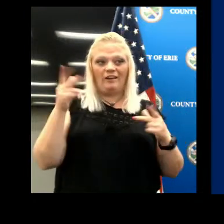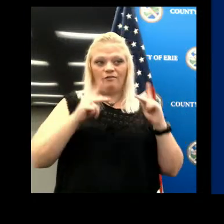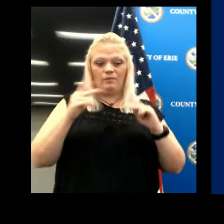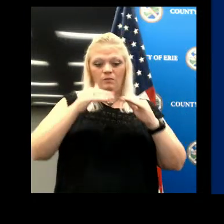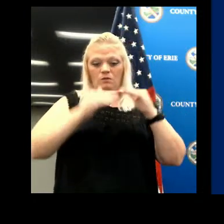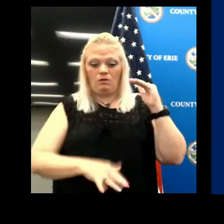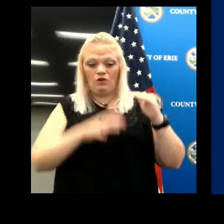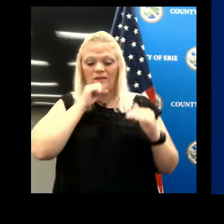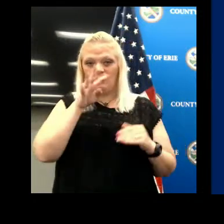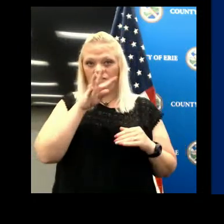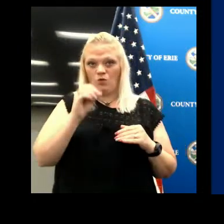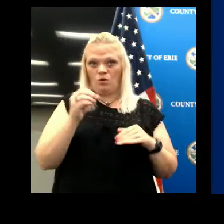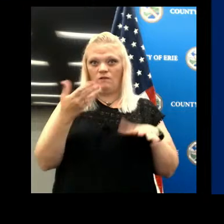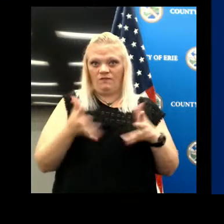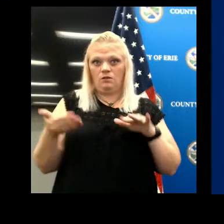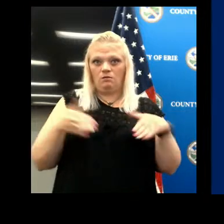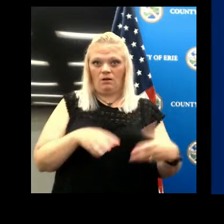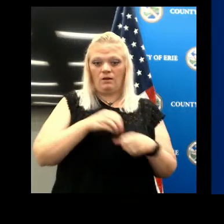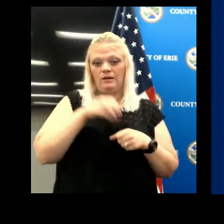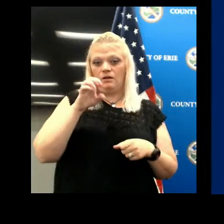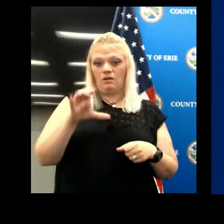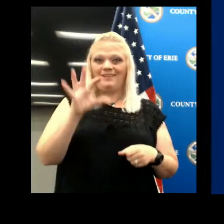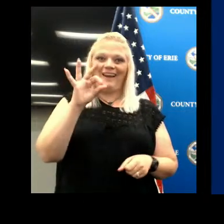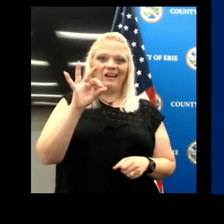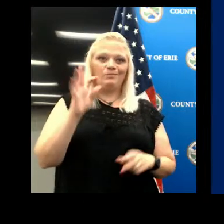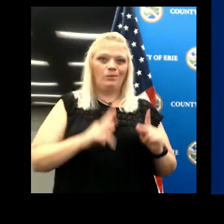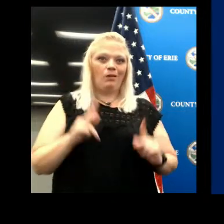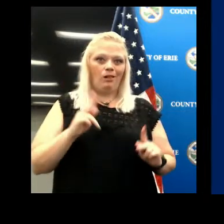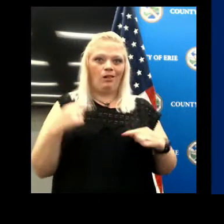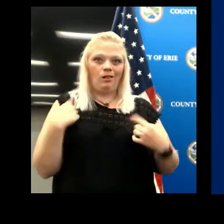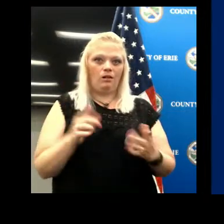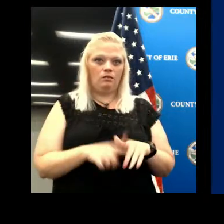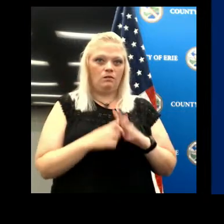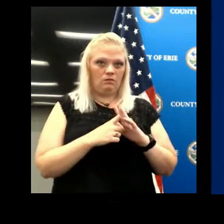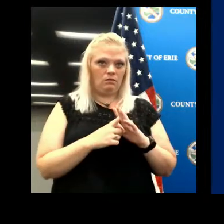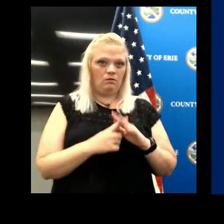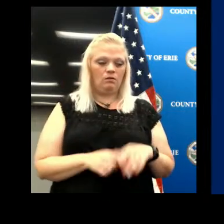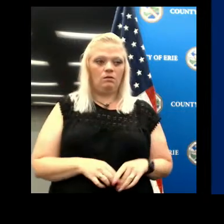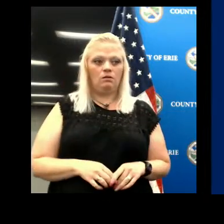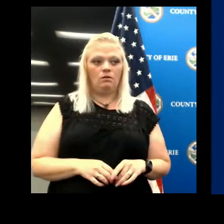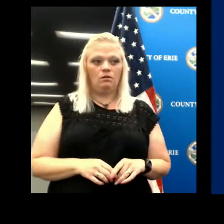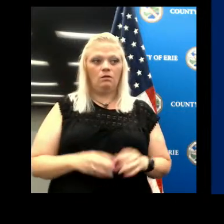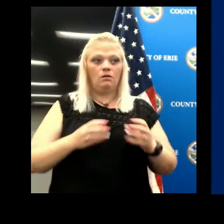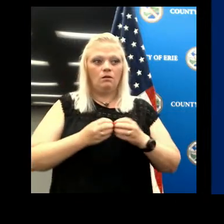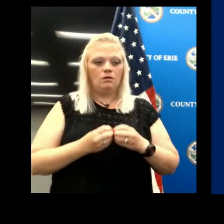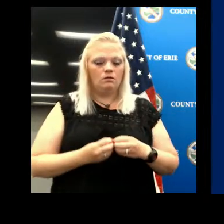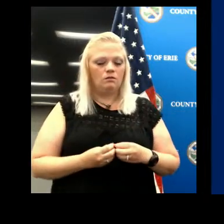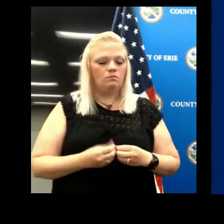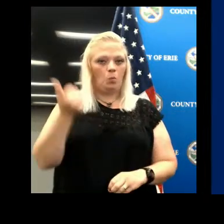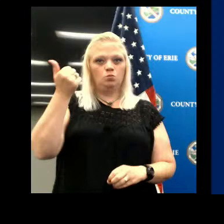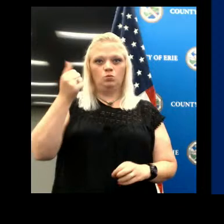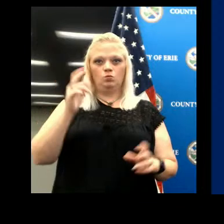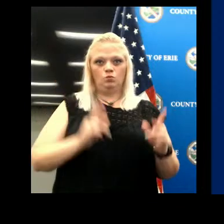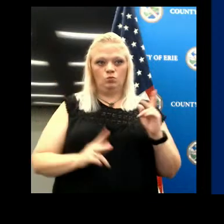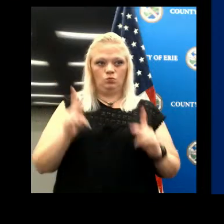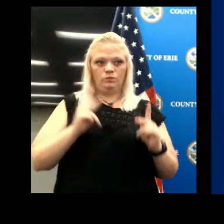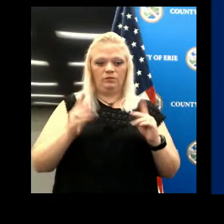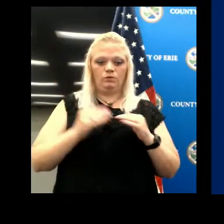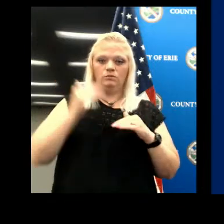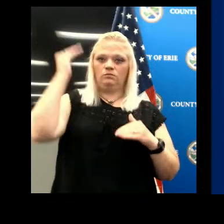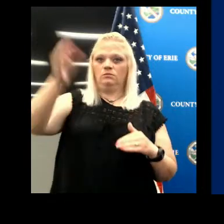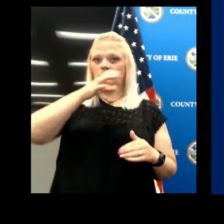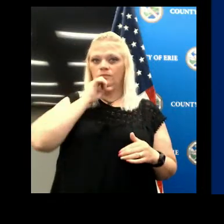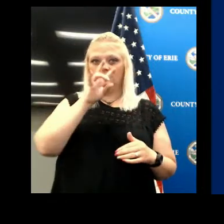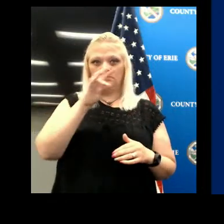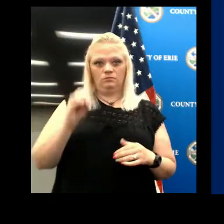of 40 who've died from coronavirus in Erie County, 9 since this began. The vast majority of individuals are over the age of